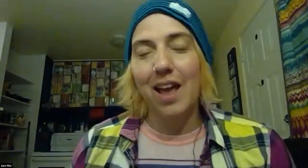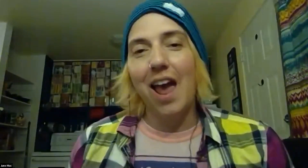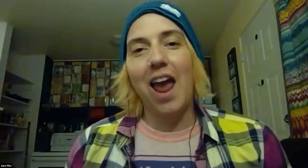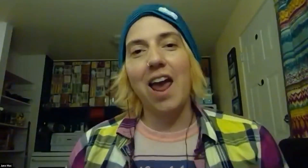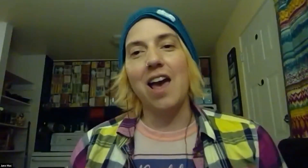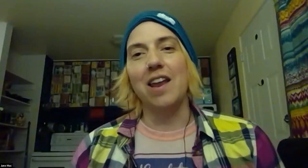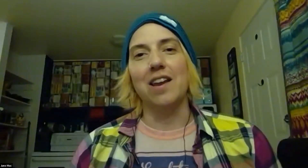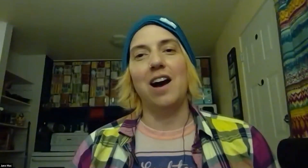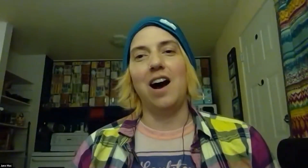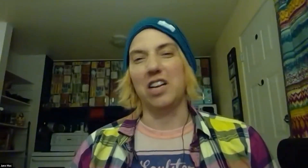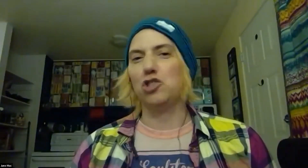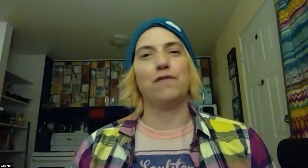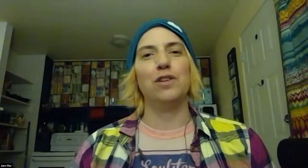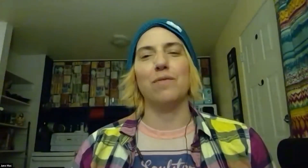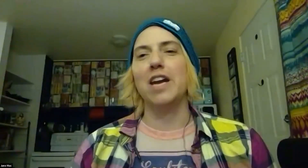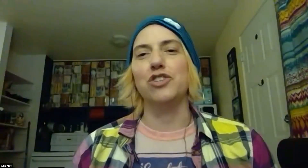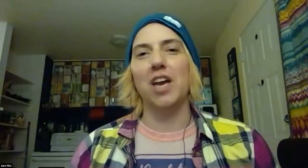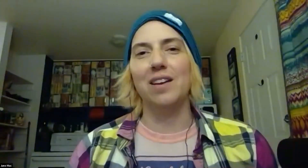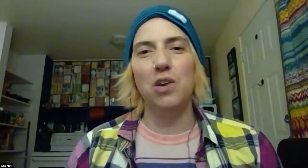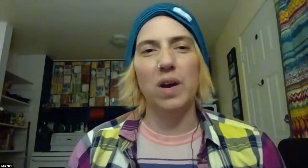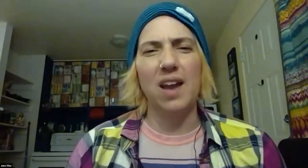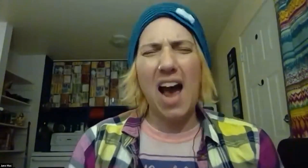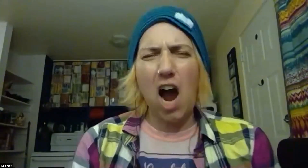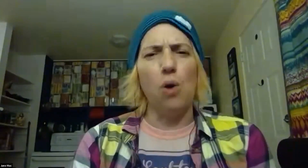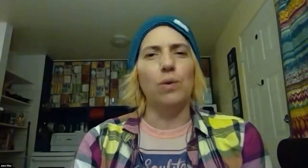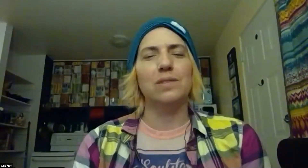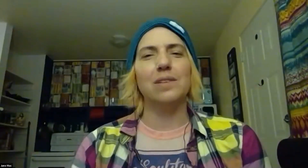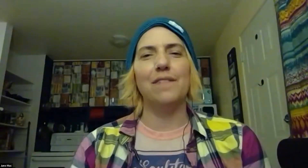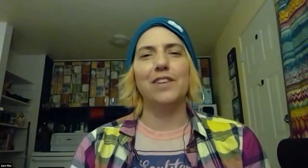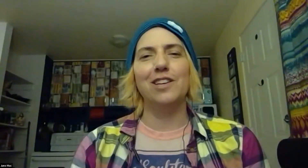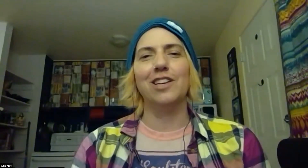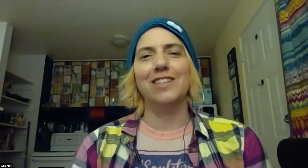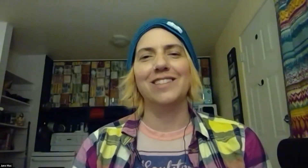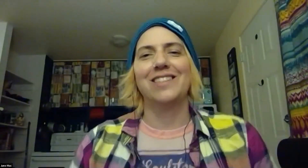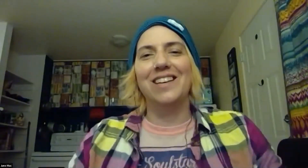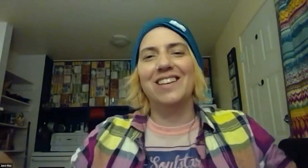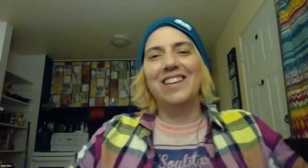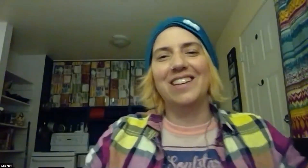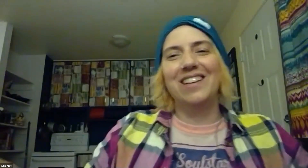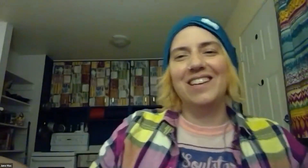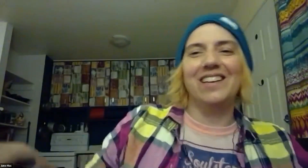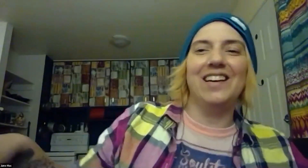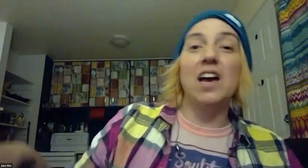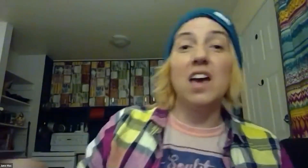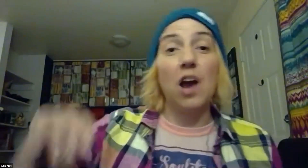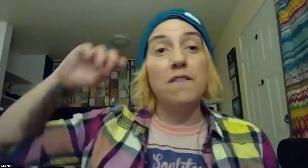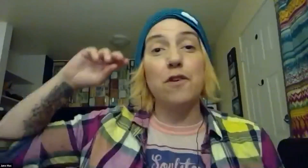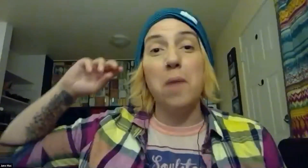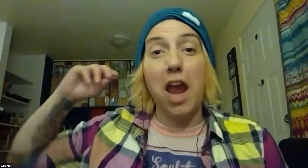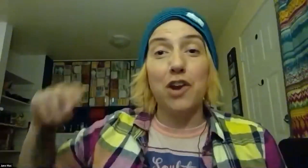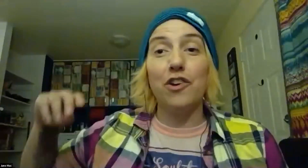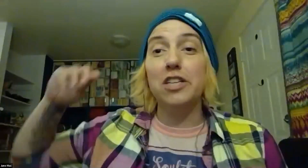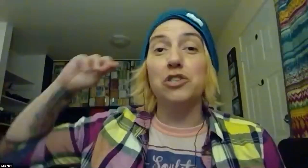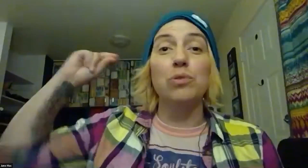it. And I like just full of rage, and he went, "Ow, I feel good." Da-na-na-na-na-na-na. And I went